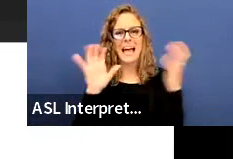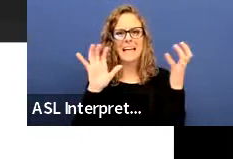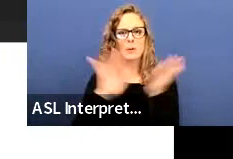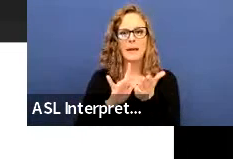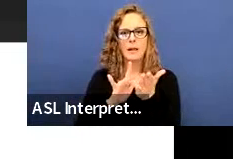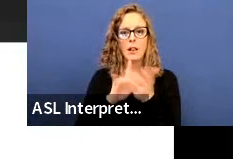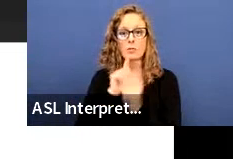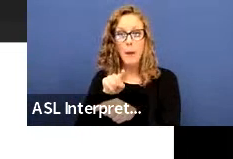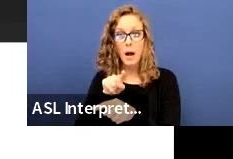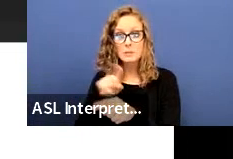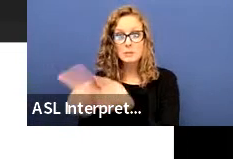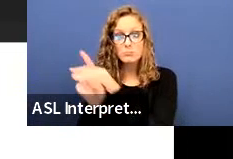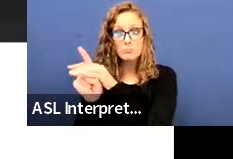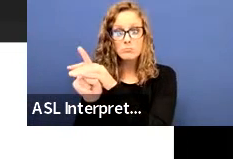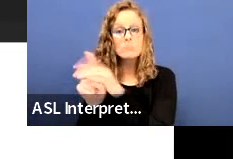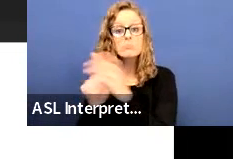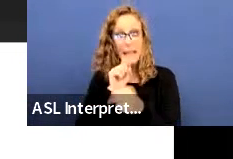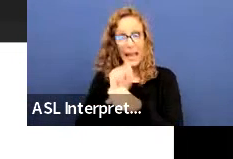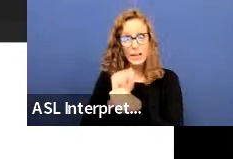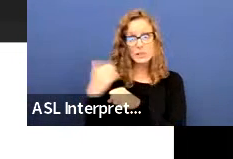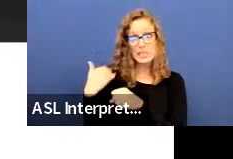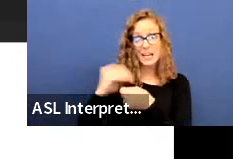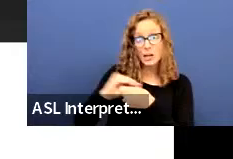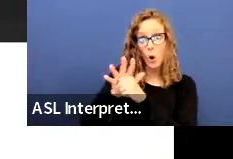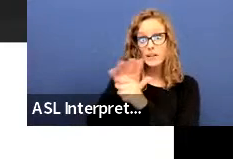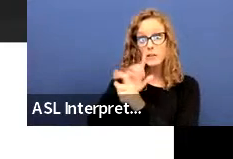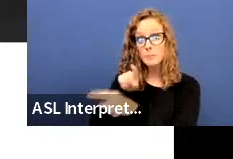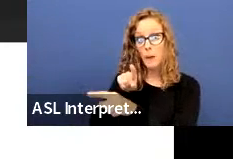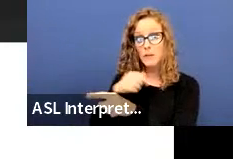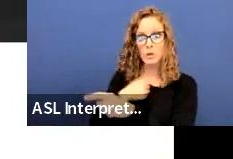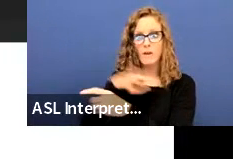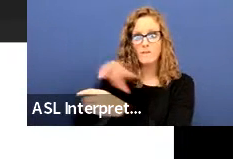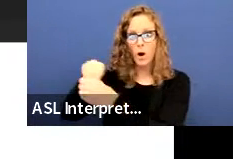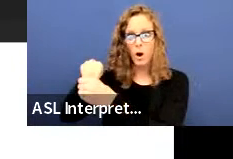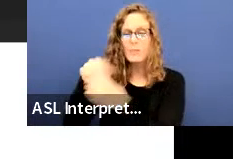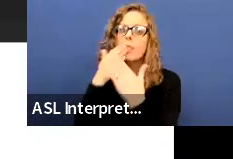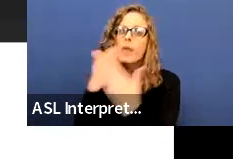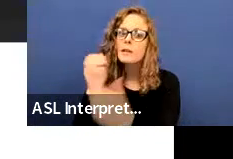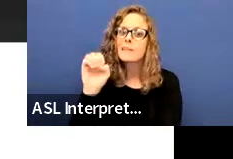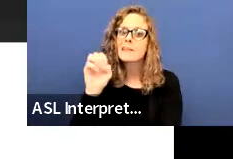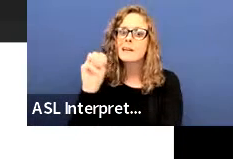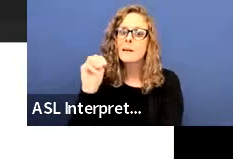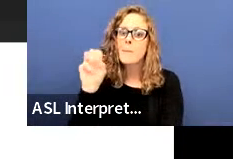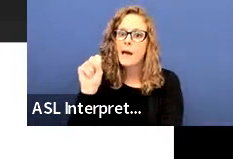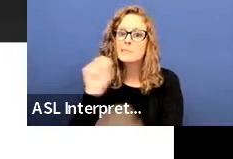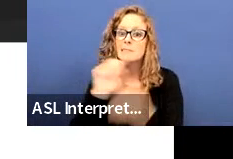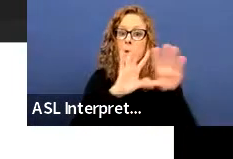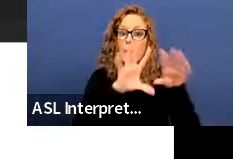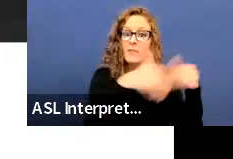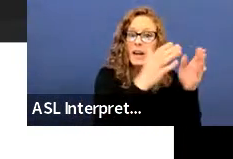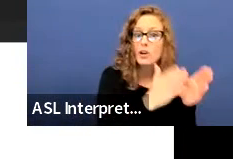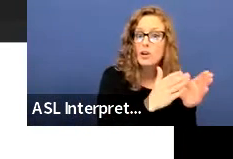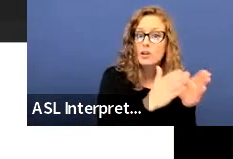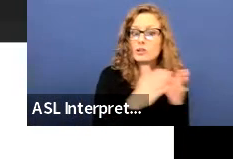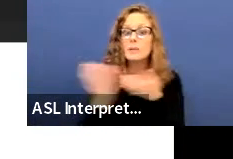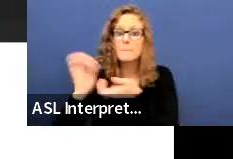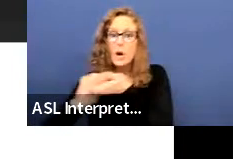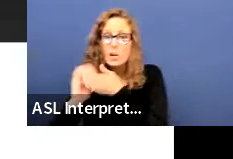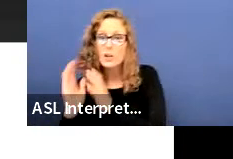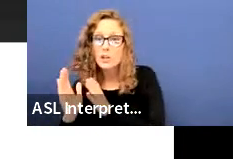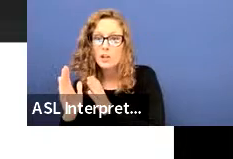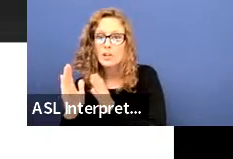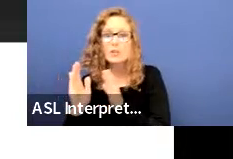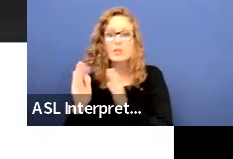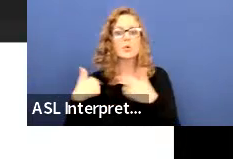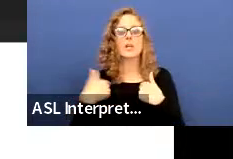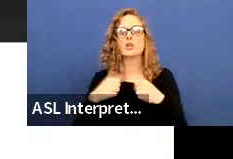In fact, in the COVID response, thanks to emergency medical services providers and partners, we were able to